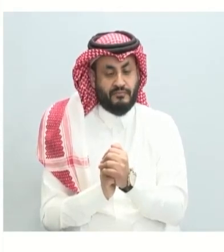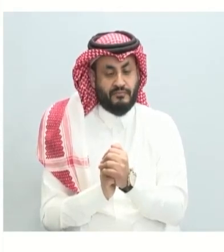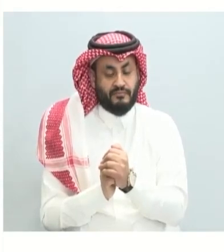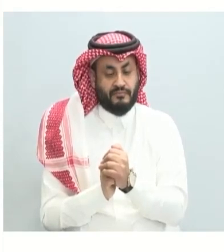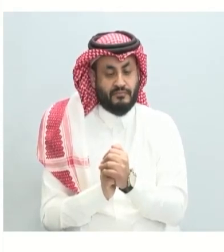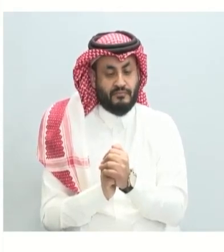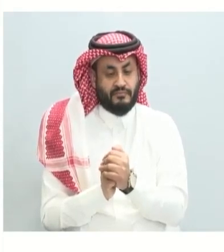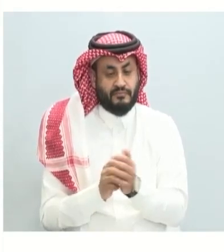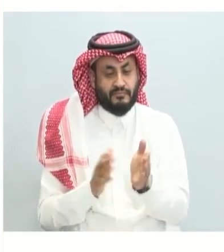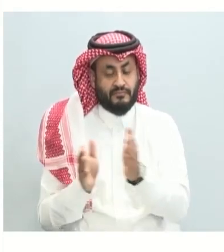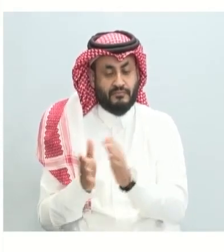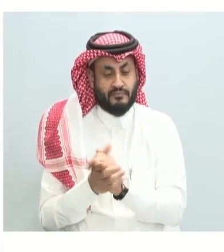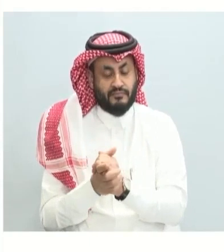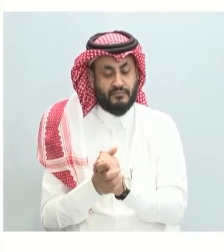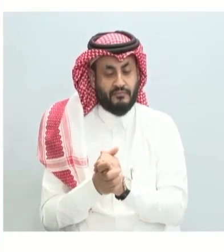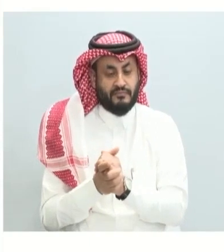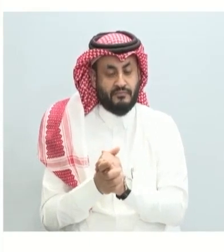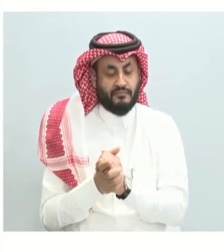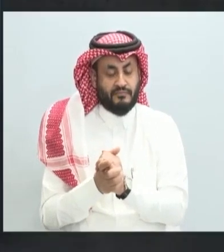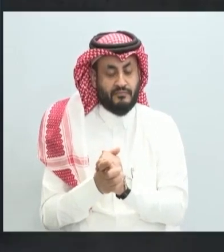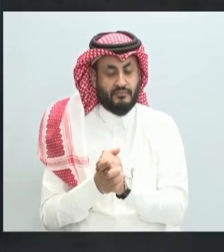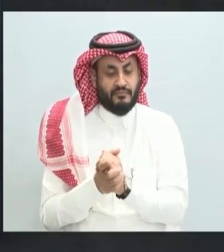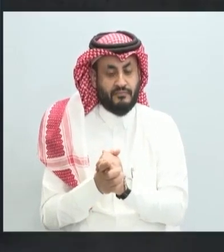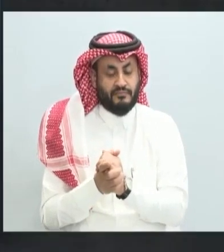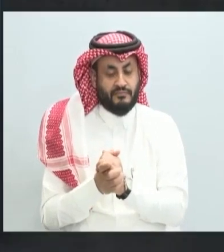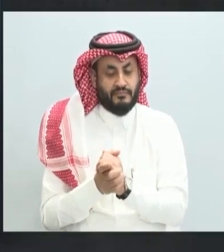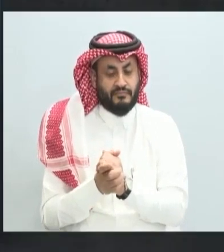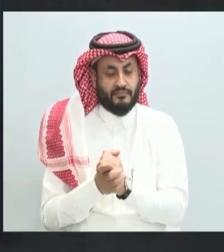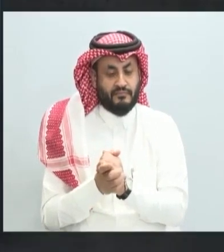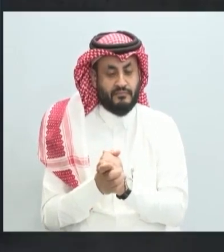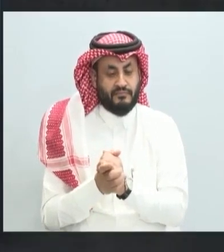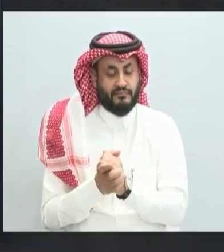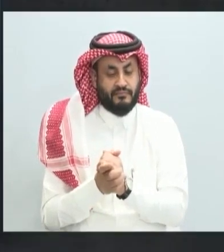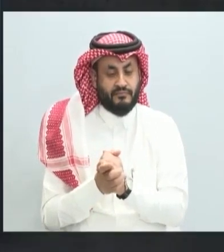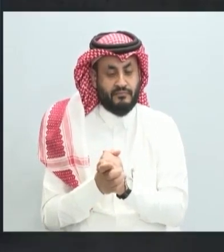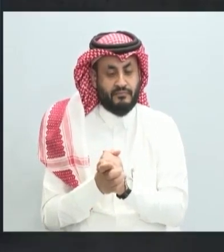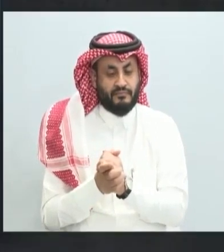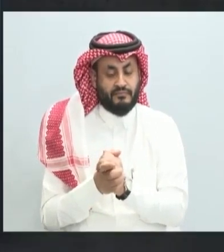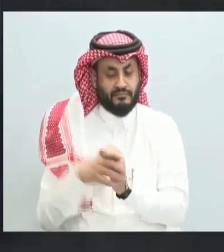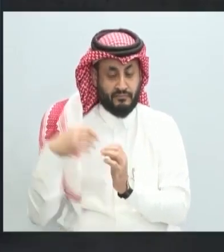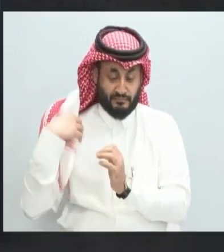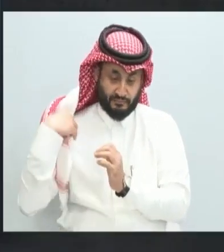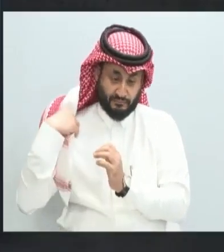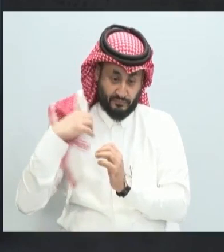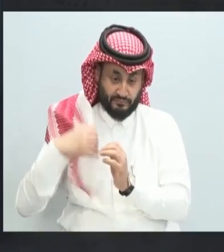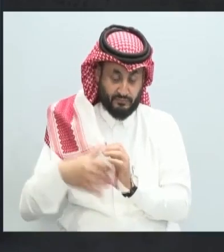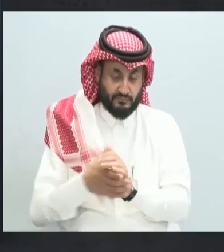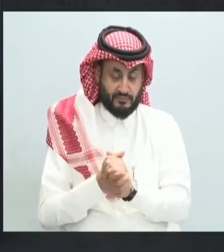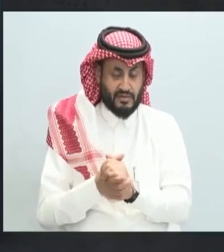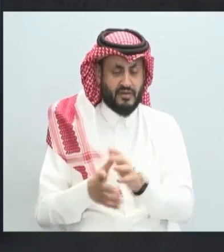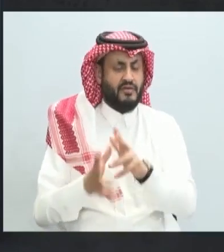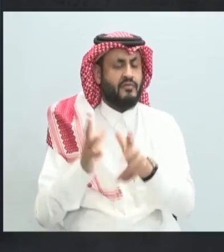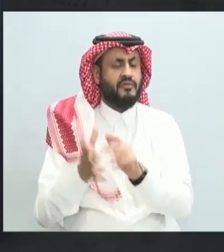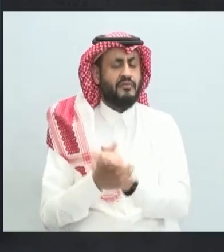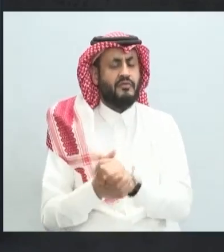now Kenan and Tim are good friends. So this is about our story and the